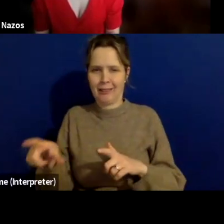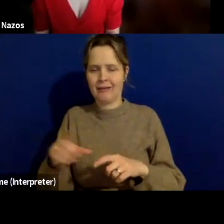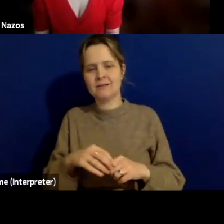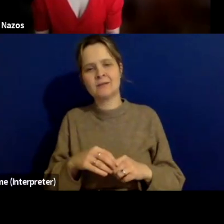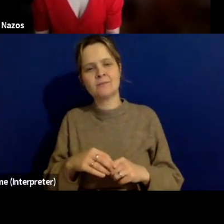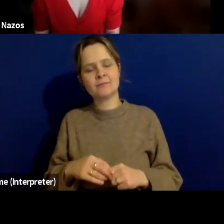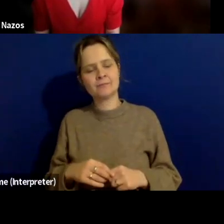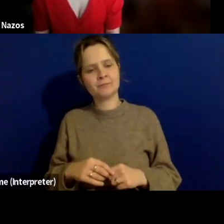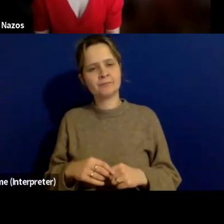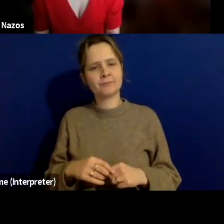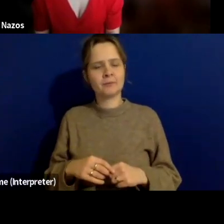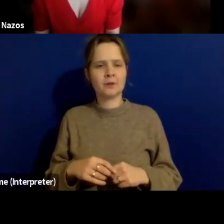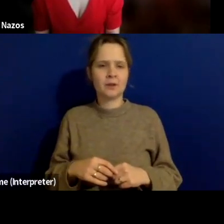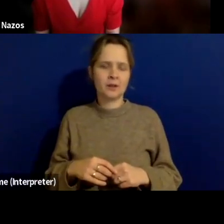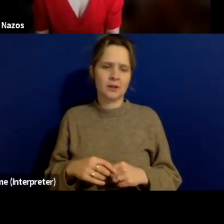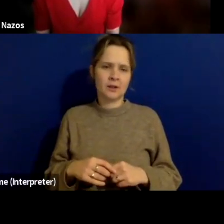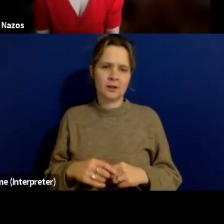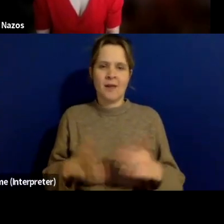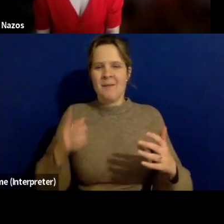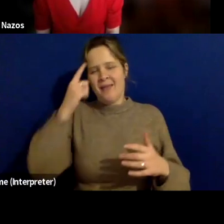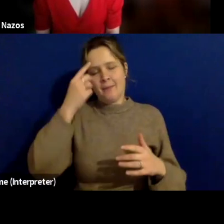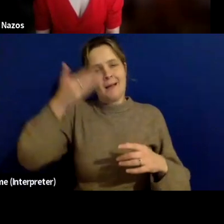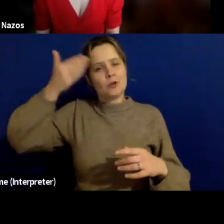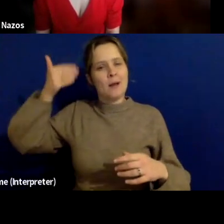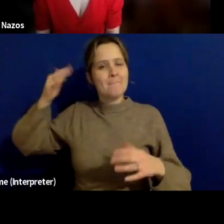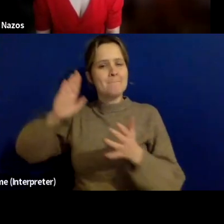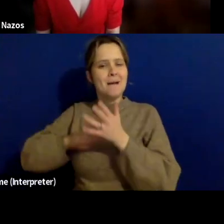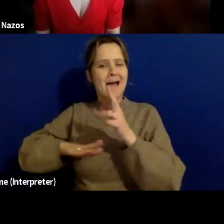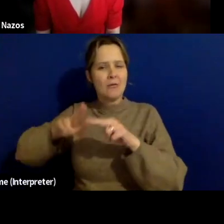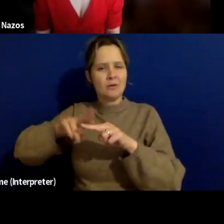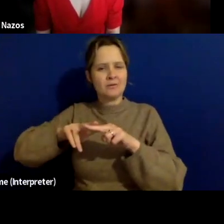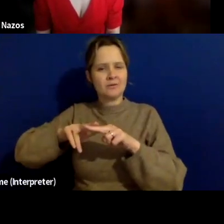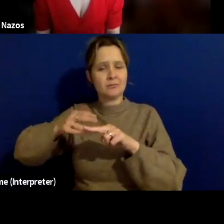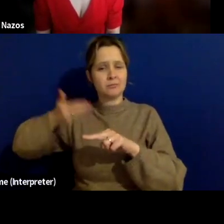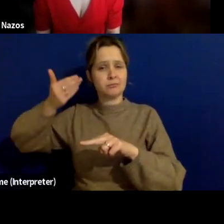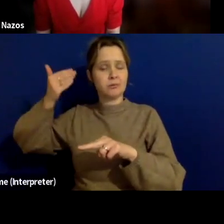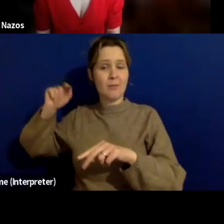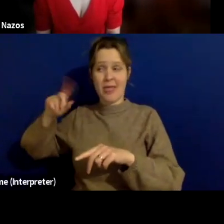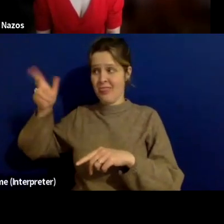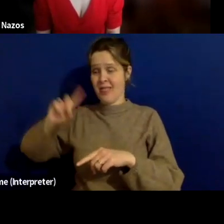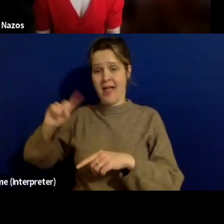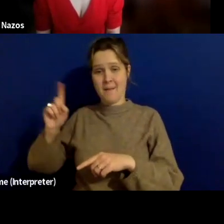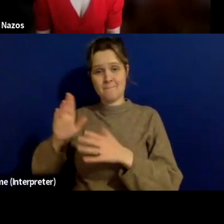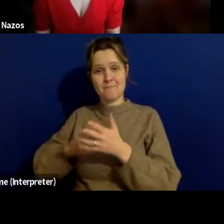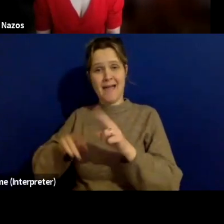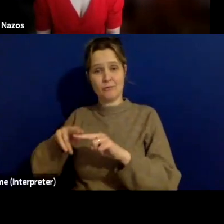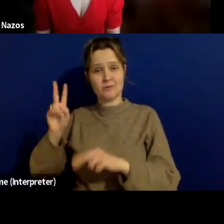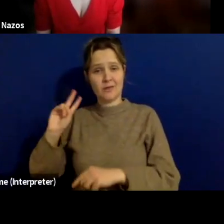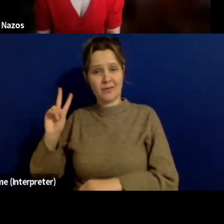because my parents, my mother and father, they used to, I mean,